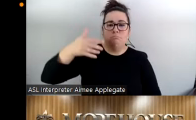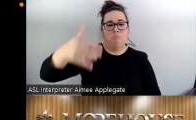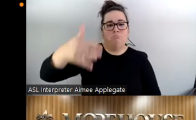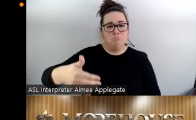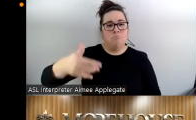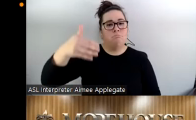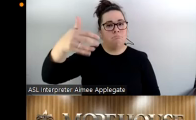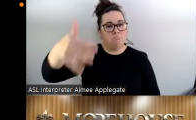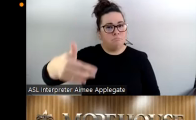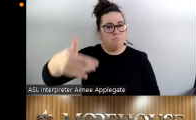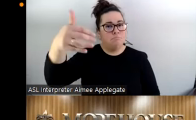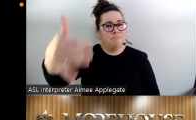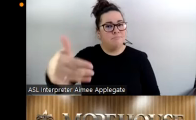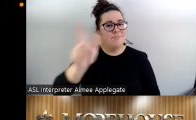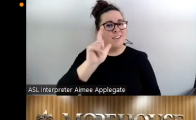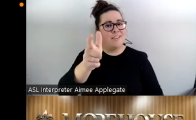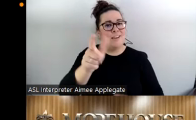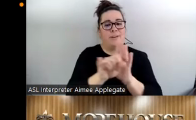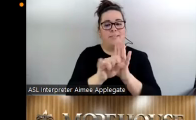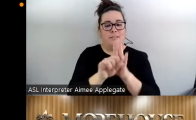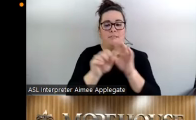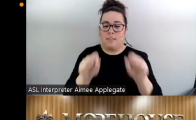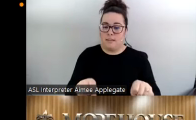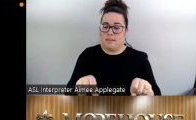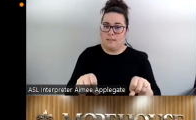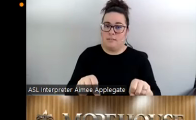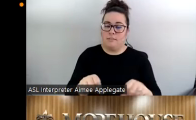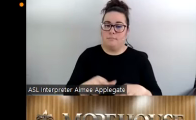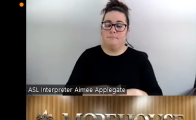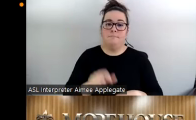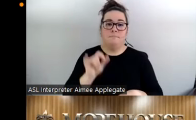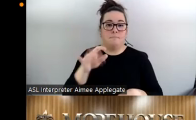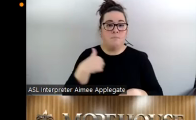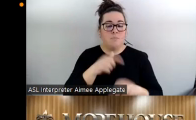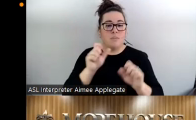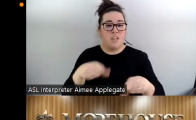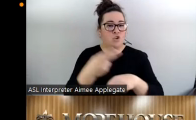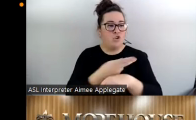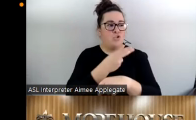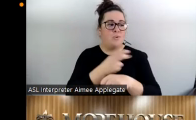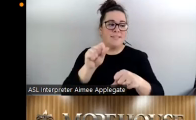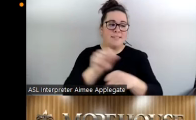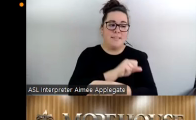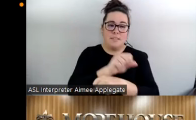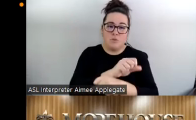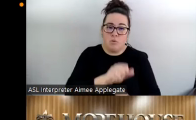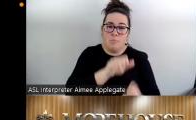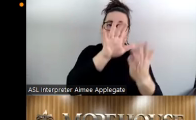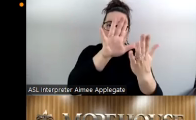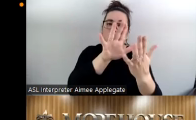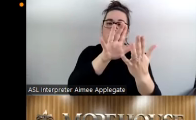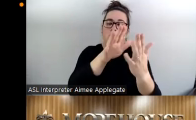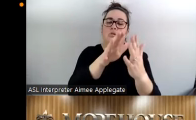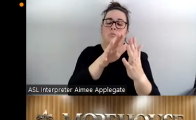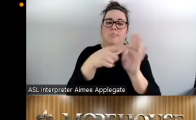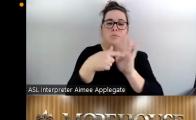identify these things. And so if we could leverage statistical approaches to be able to mimic the idea of